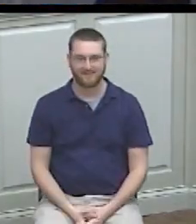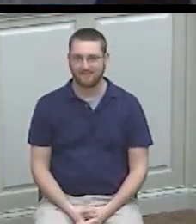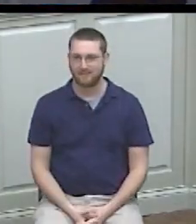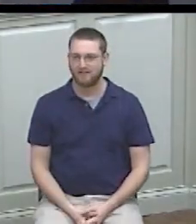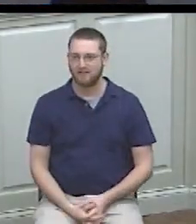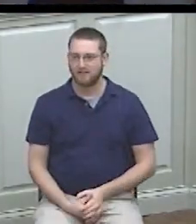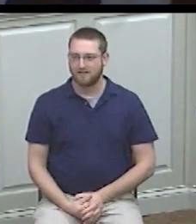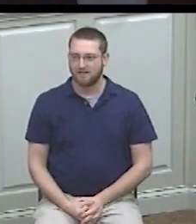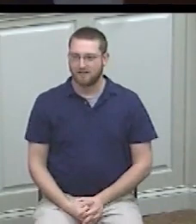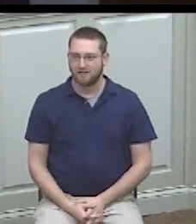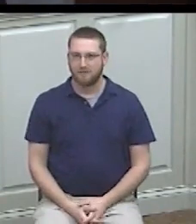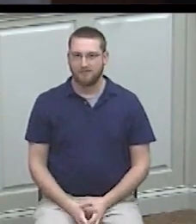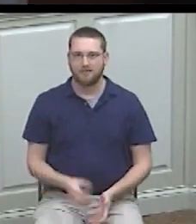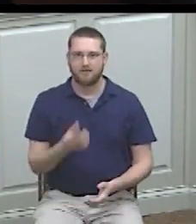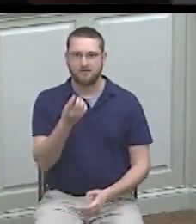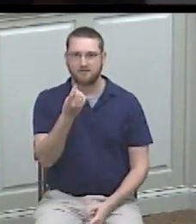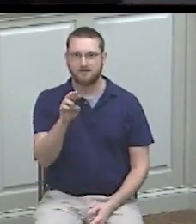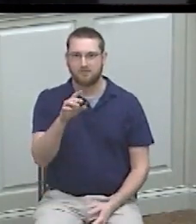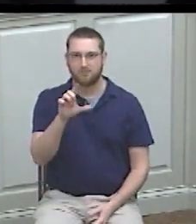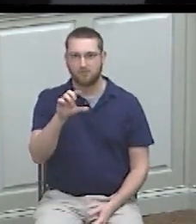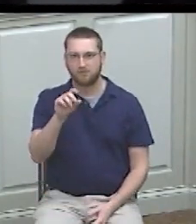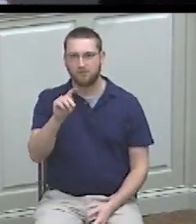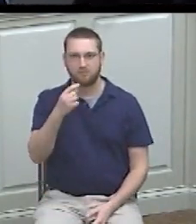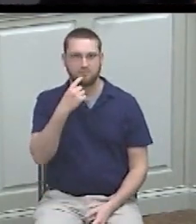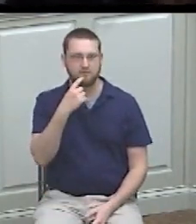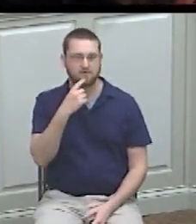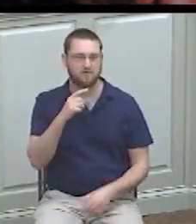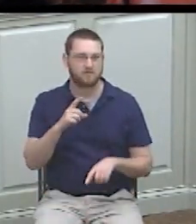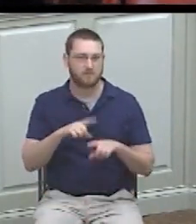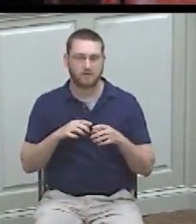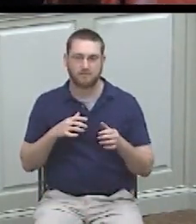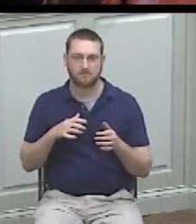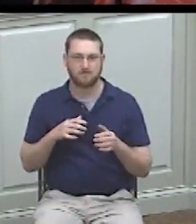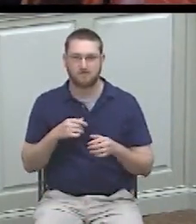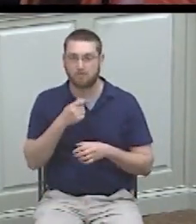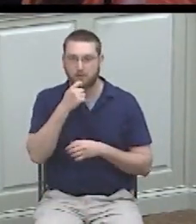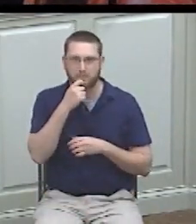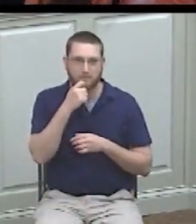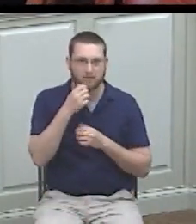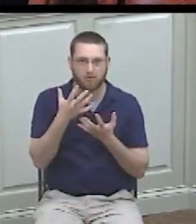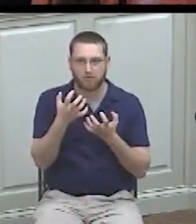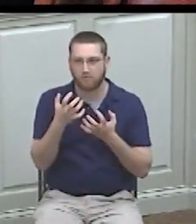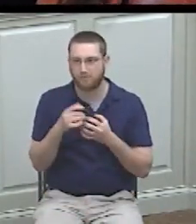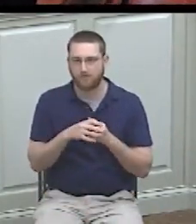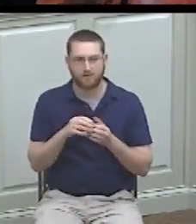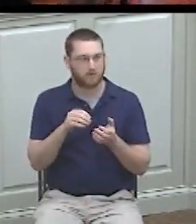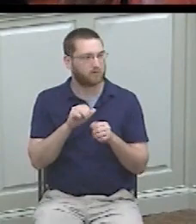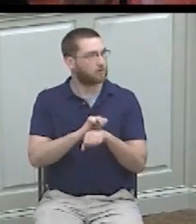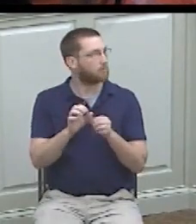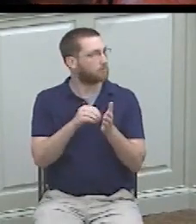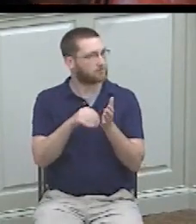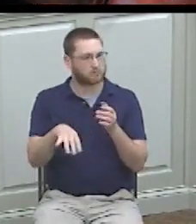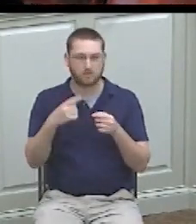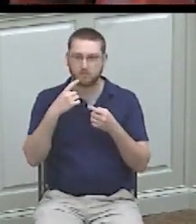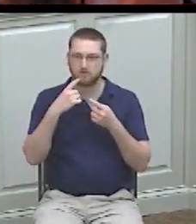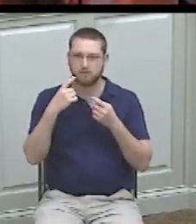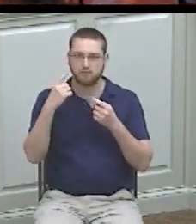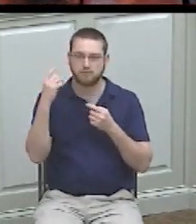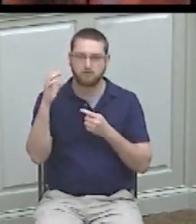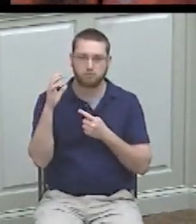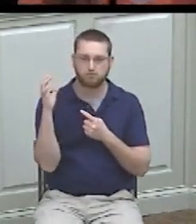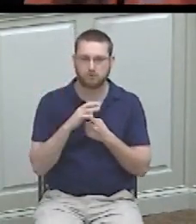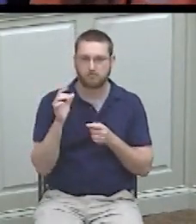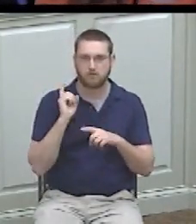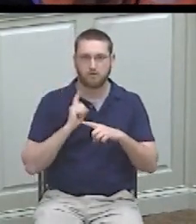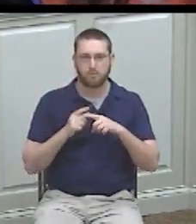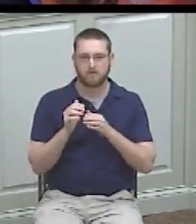So you can't pass up a chance to be at the microphone. The work of these students is exceptional, but it also should be noted that the leadership